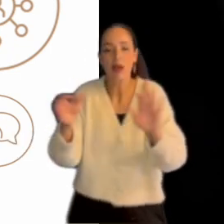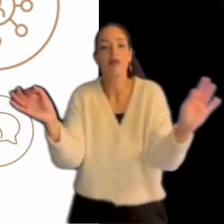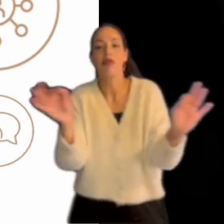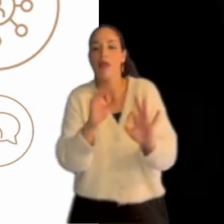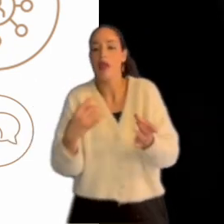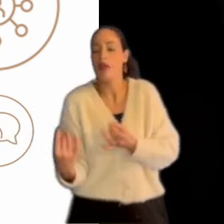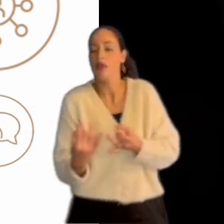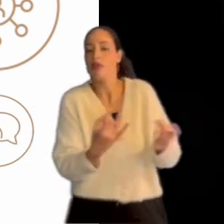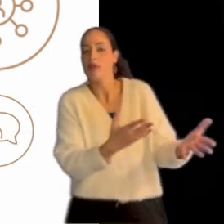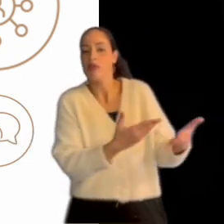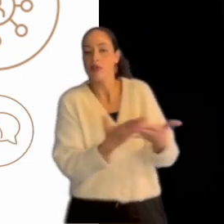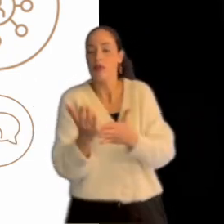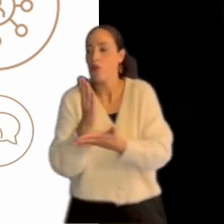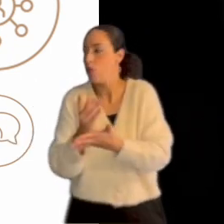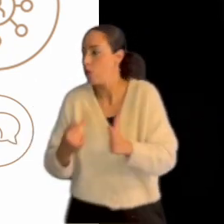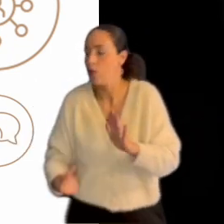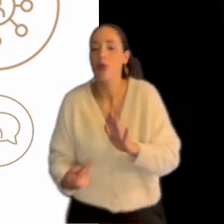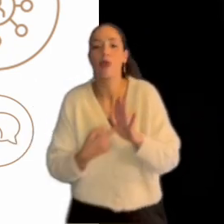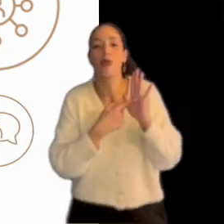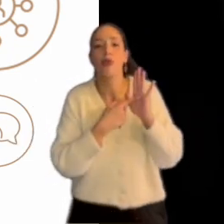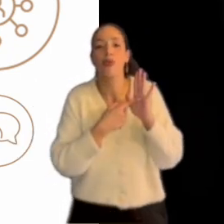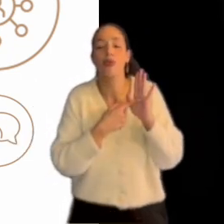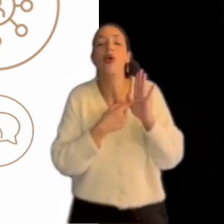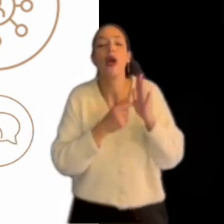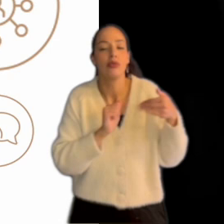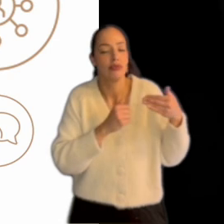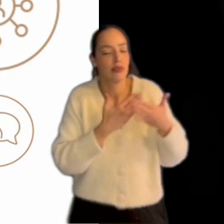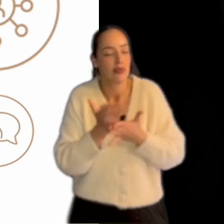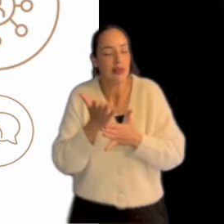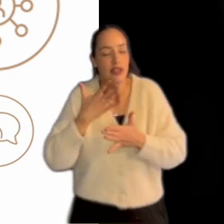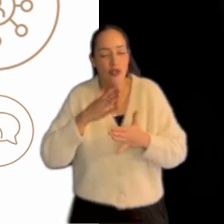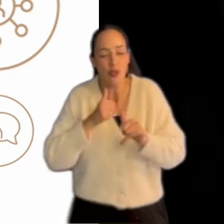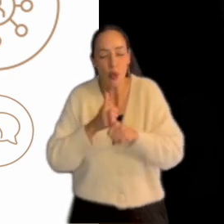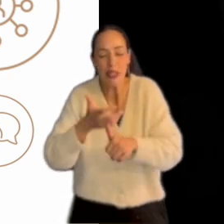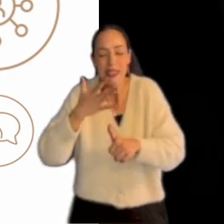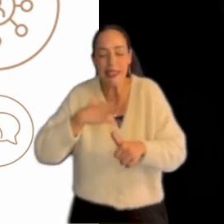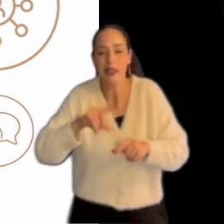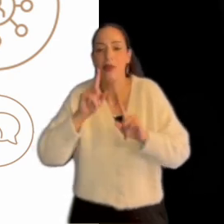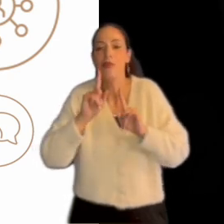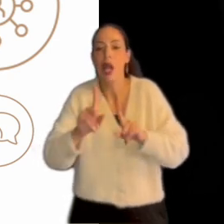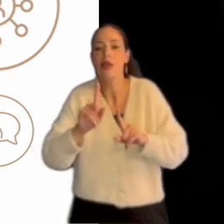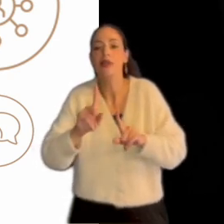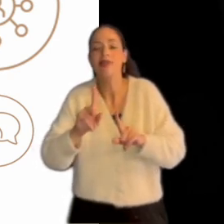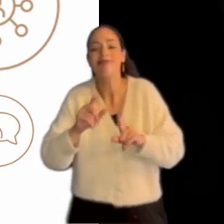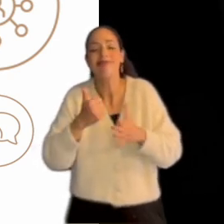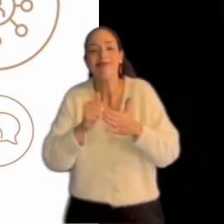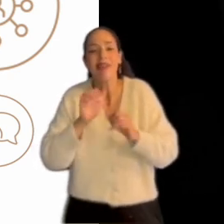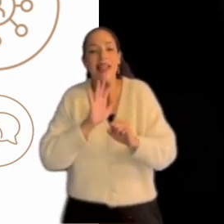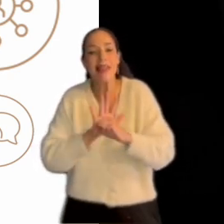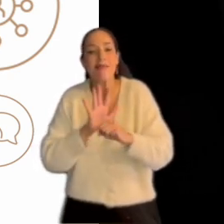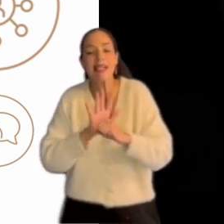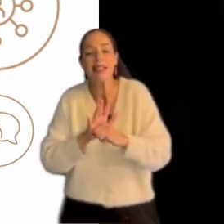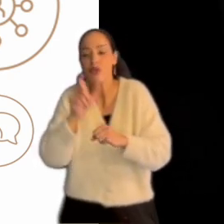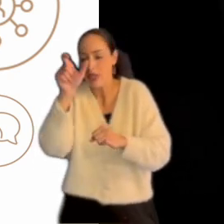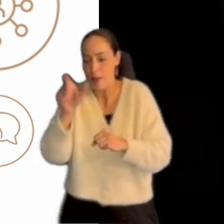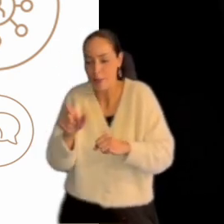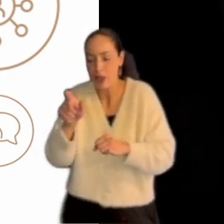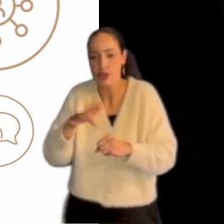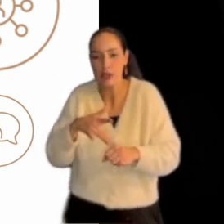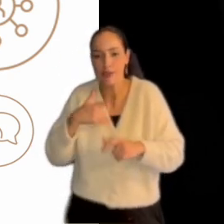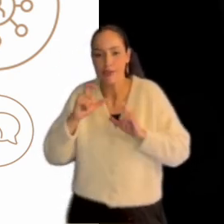to the survivor, overlooking the support which is or could potentially be offered by others in their lives. As such, there are missed